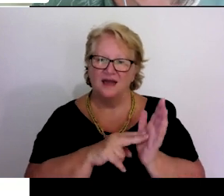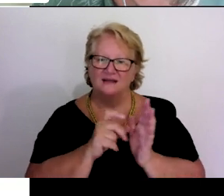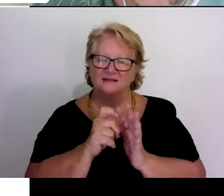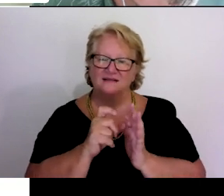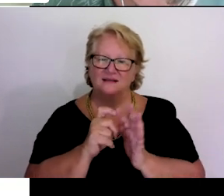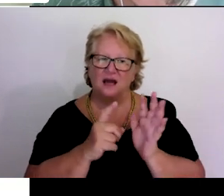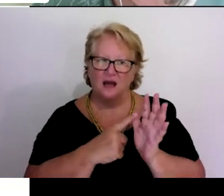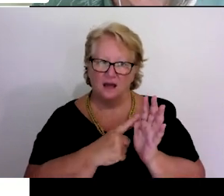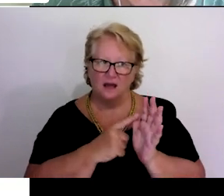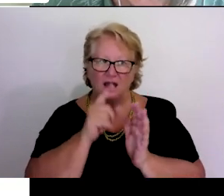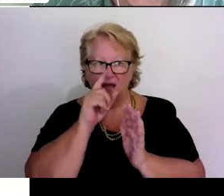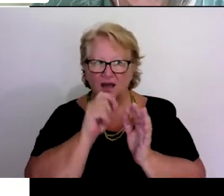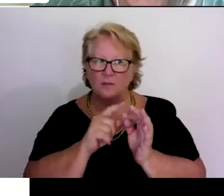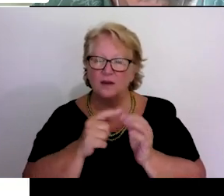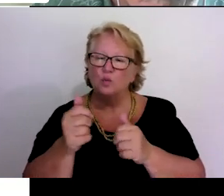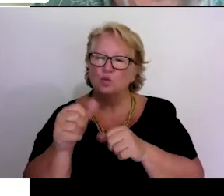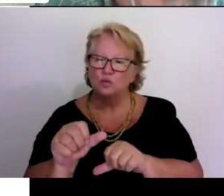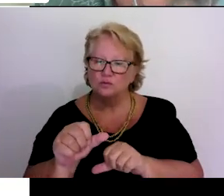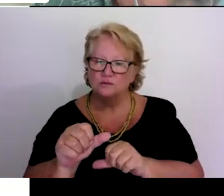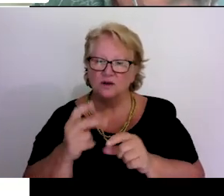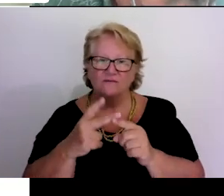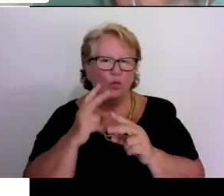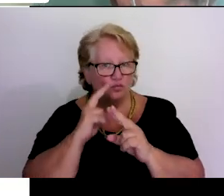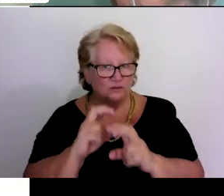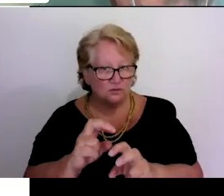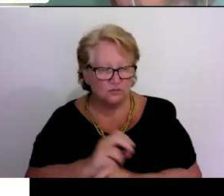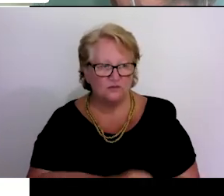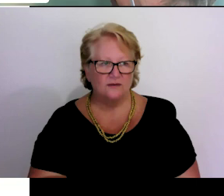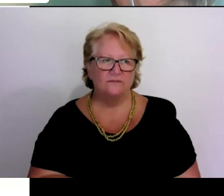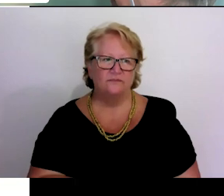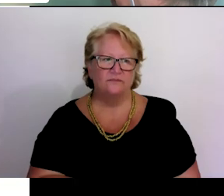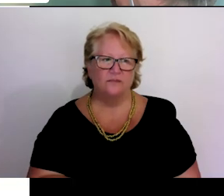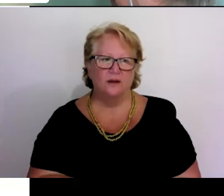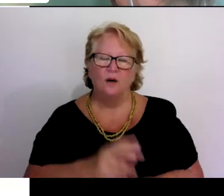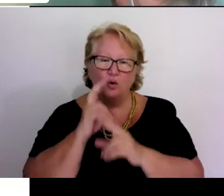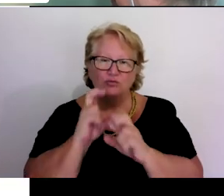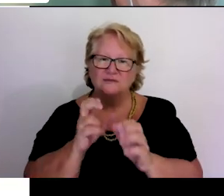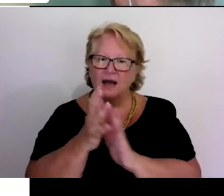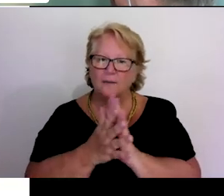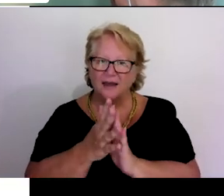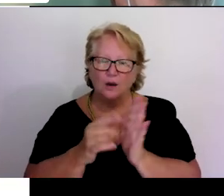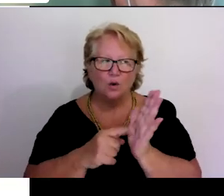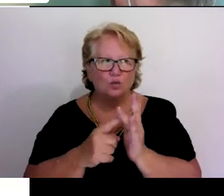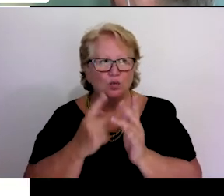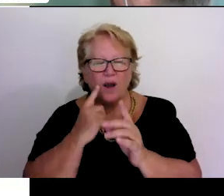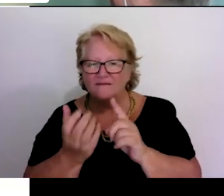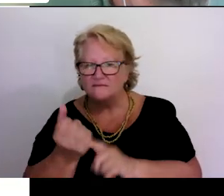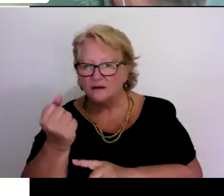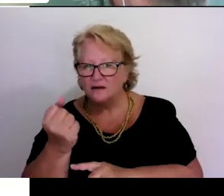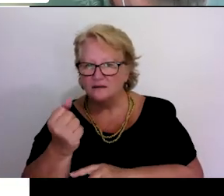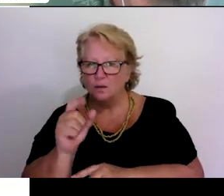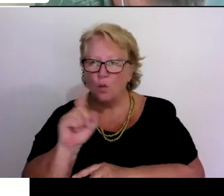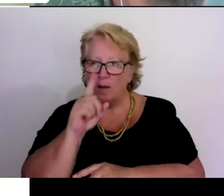NDDA can be used for research. Research means finding out